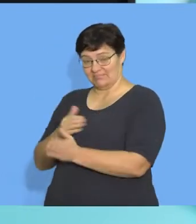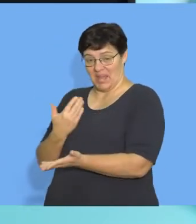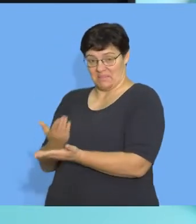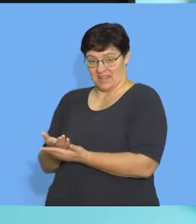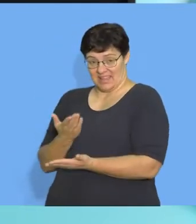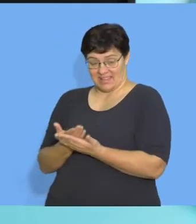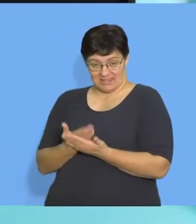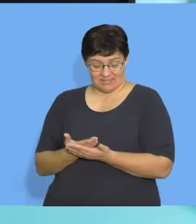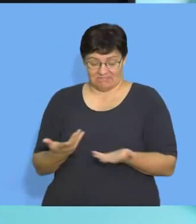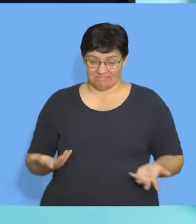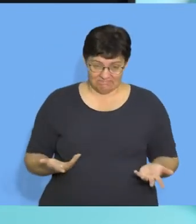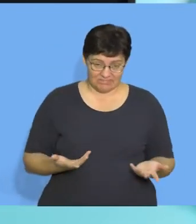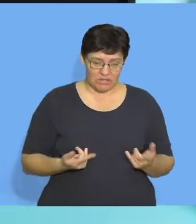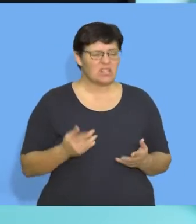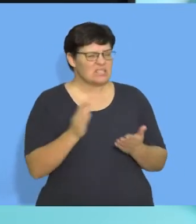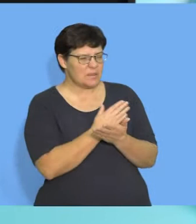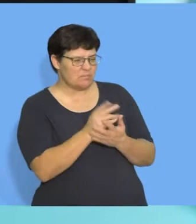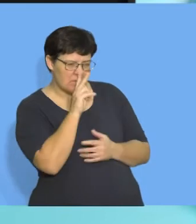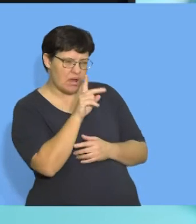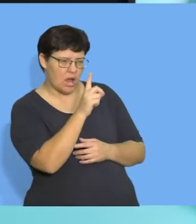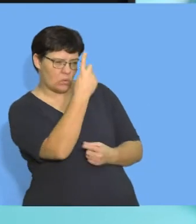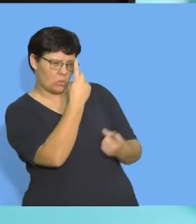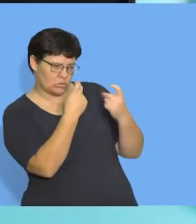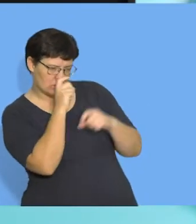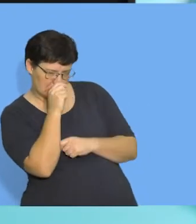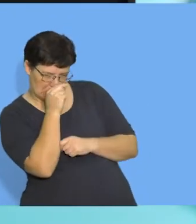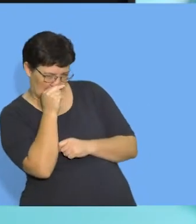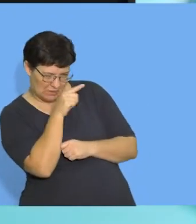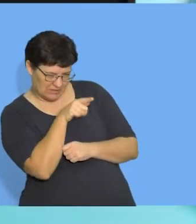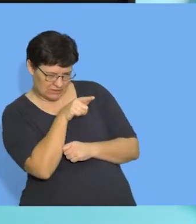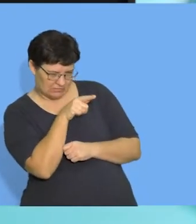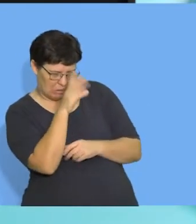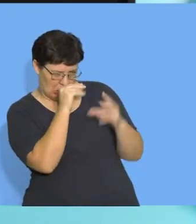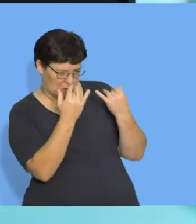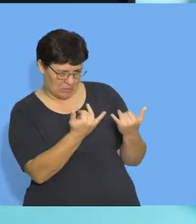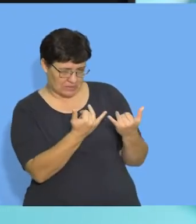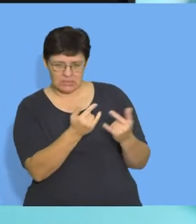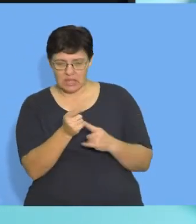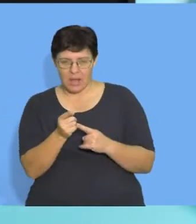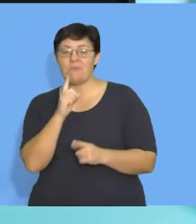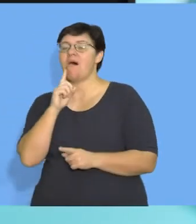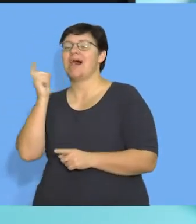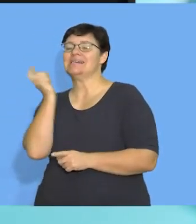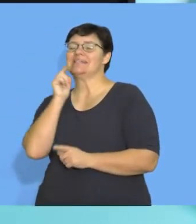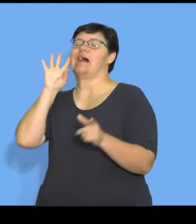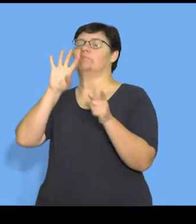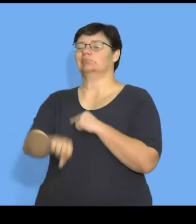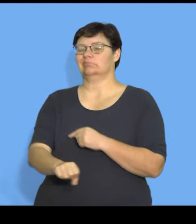we look at questions and we look at things that we need to think about what we just learned, it makes it easier.